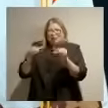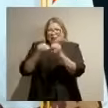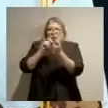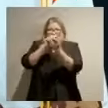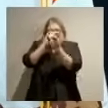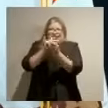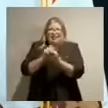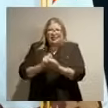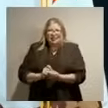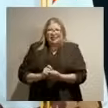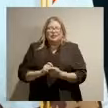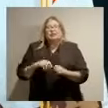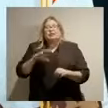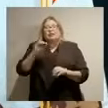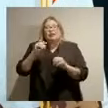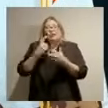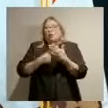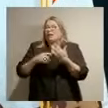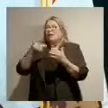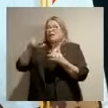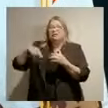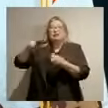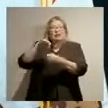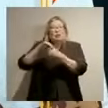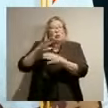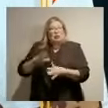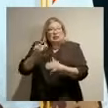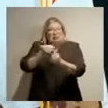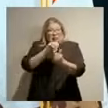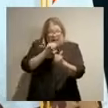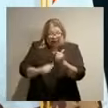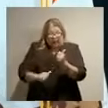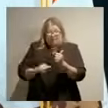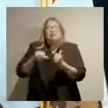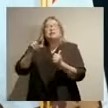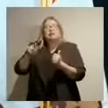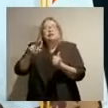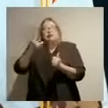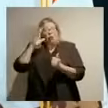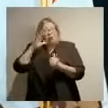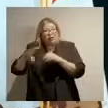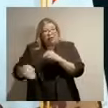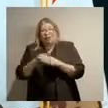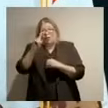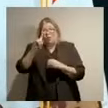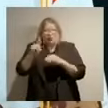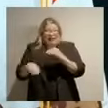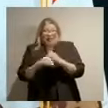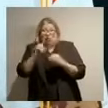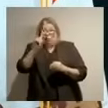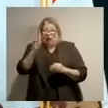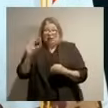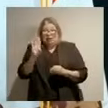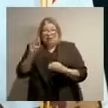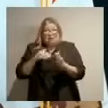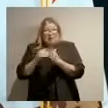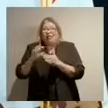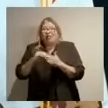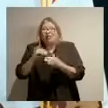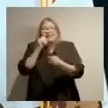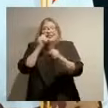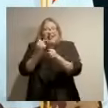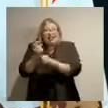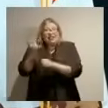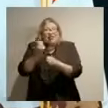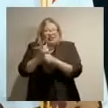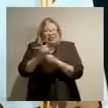advanced and passed by the voters of the state of California under Prop 1 that provides an additional $1 billion on an annual basis to